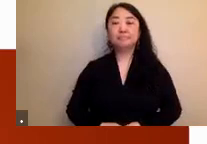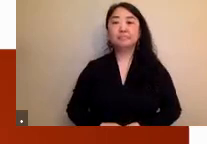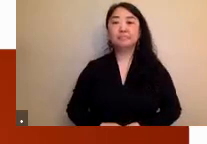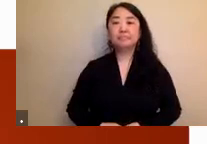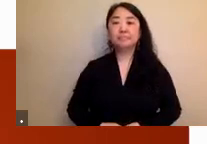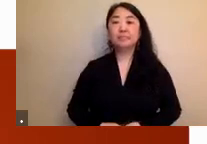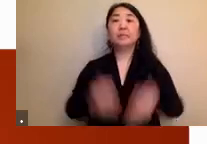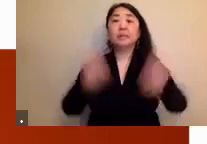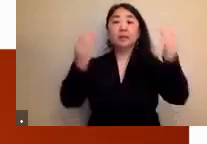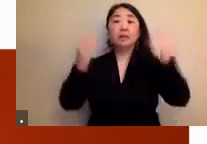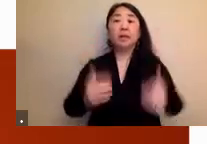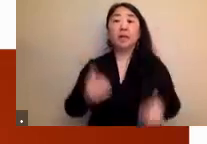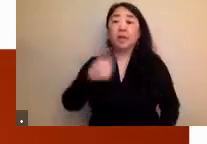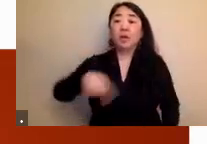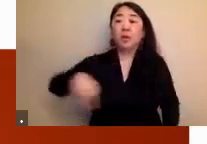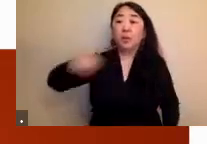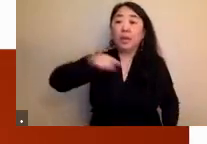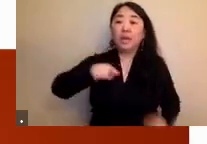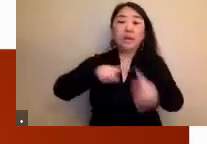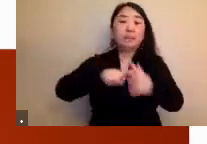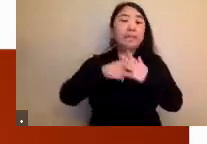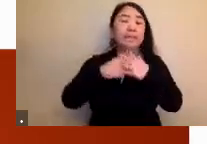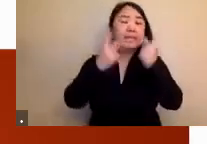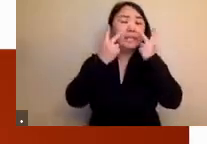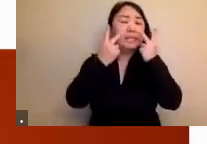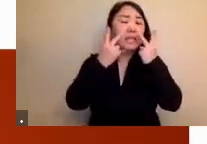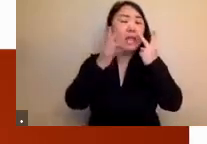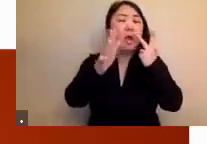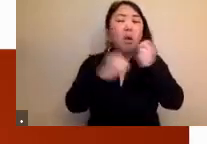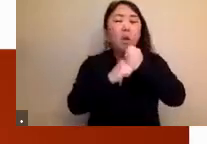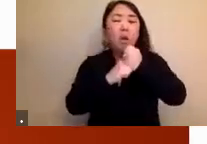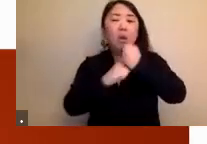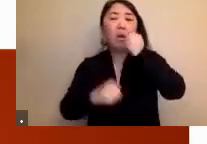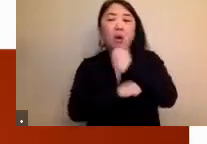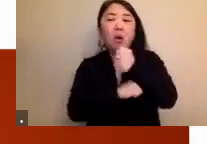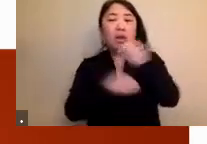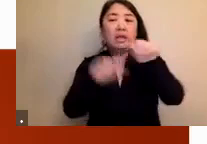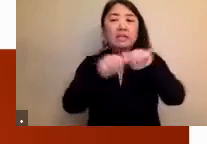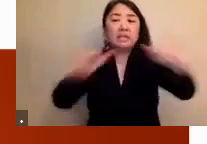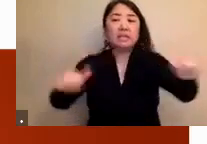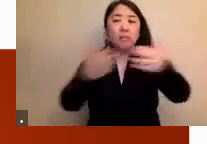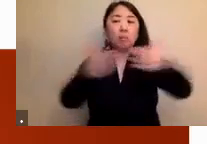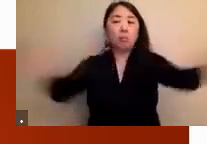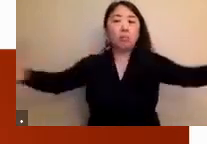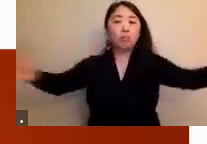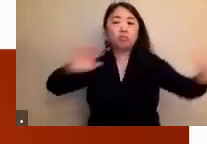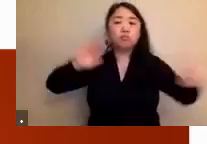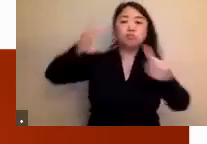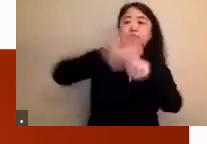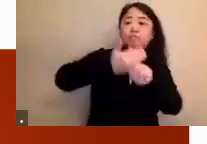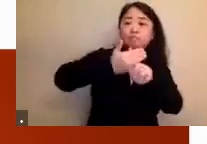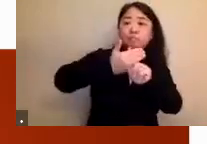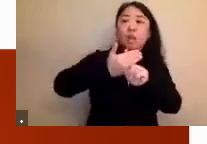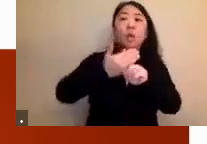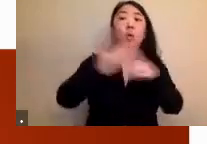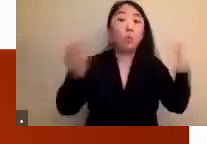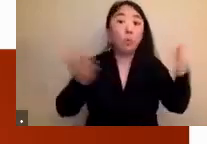we're beginning to see the building and the foundation of systemic practices of discrimination.